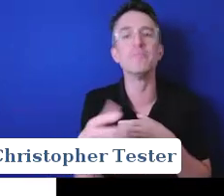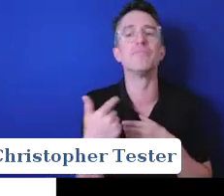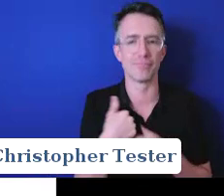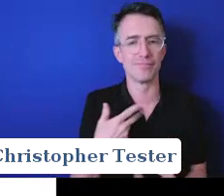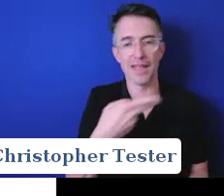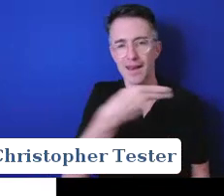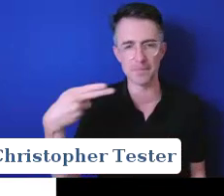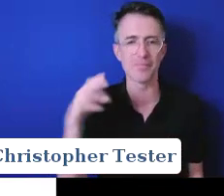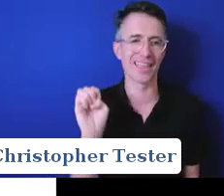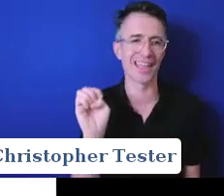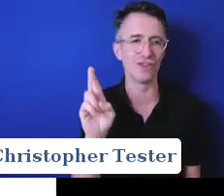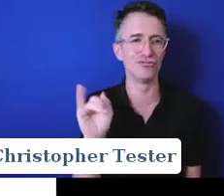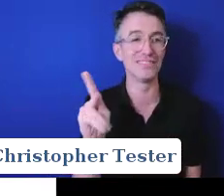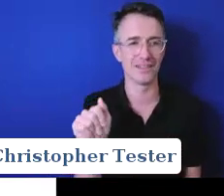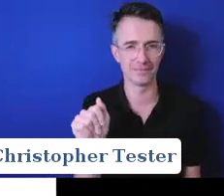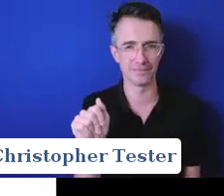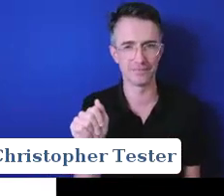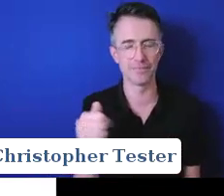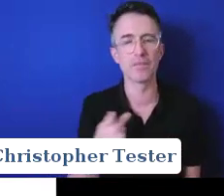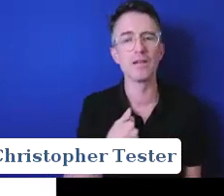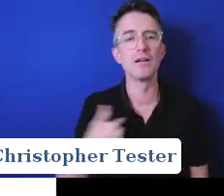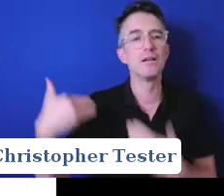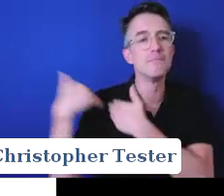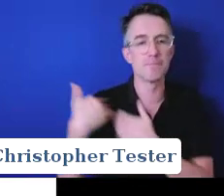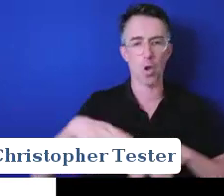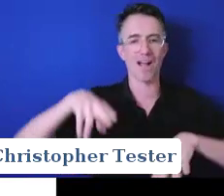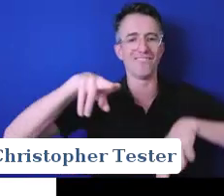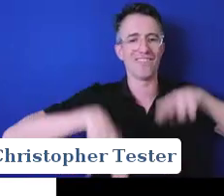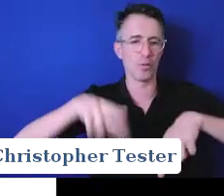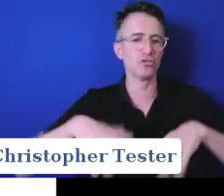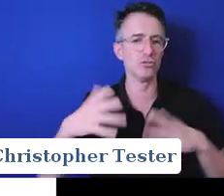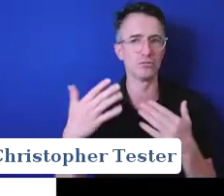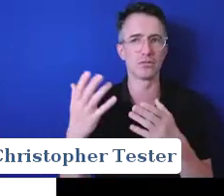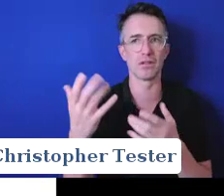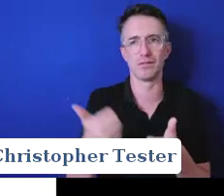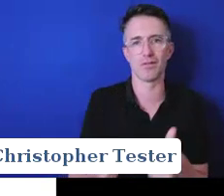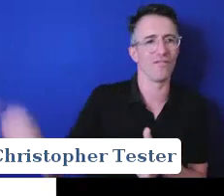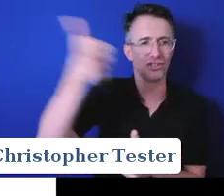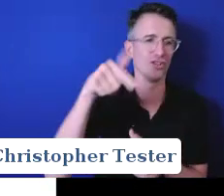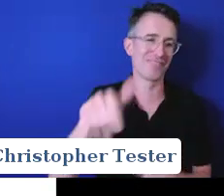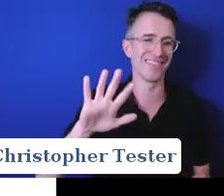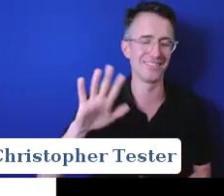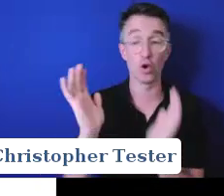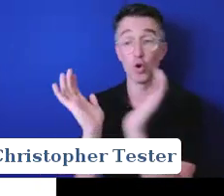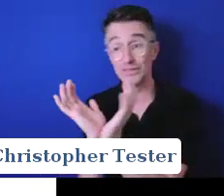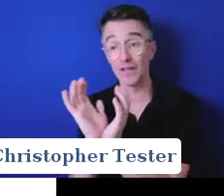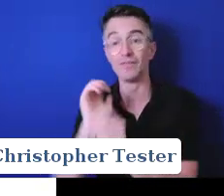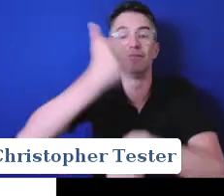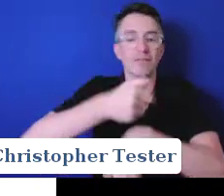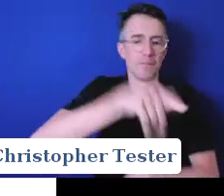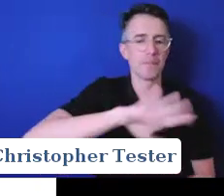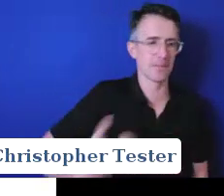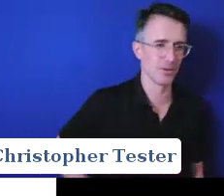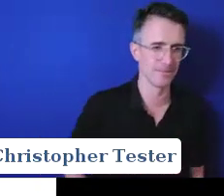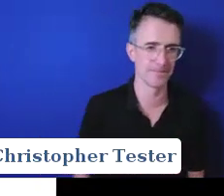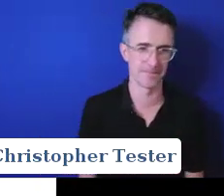Evaluation Officer at UNICEF Cambodia. So as Sovannary mentioned, we recently conducted a process evaluation of